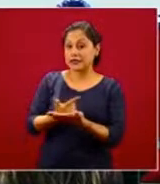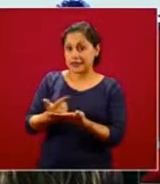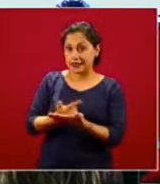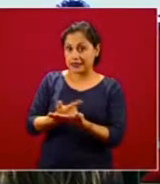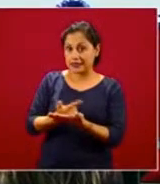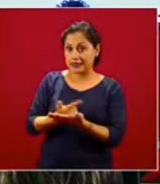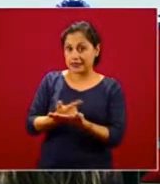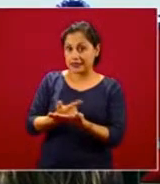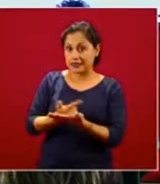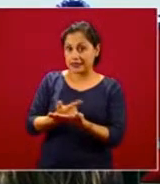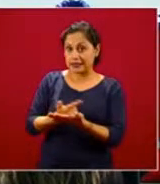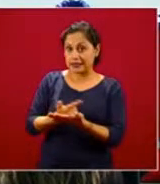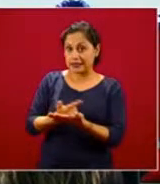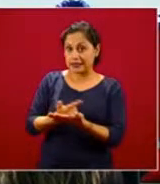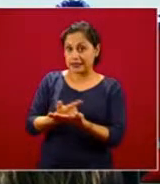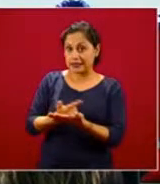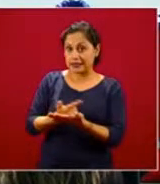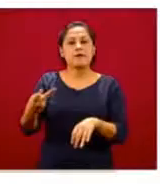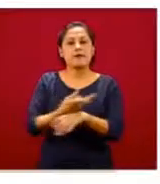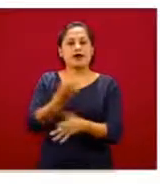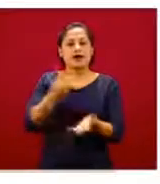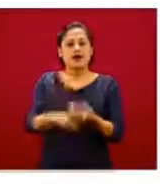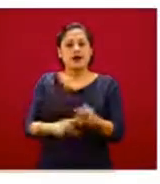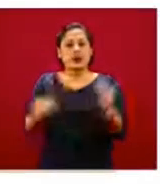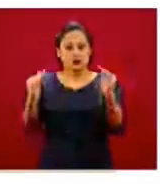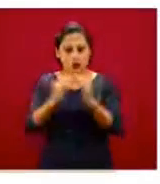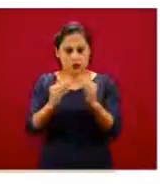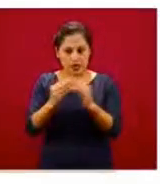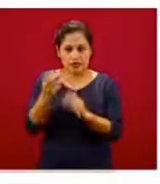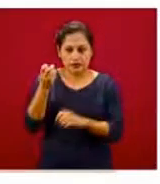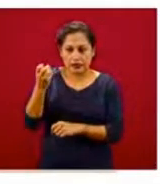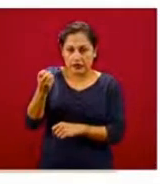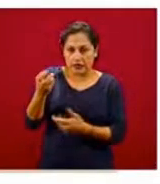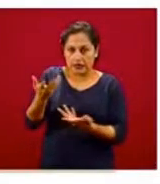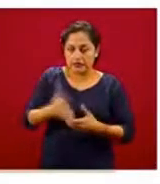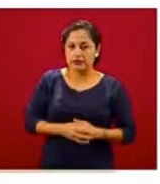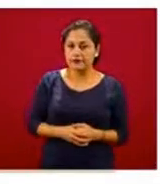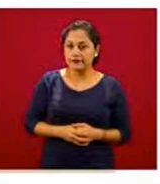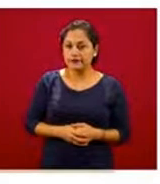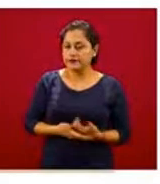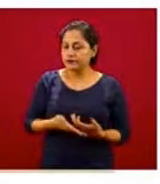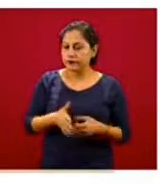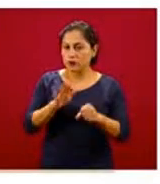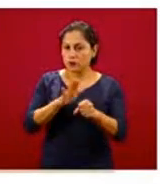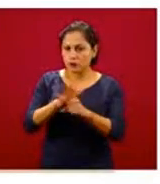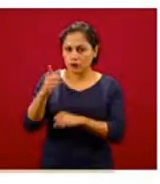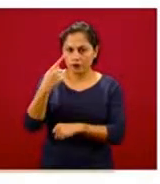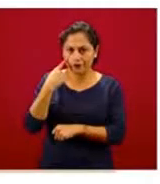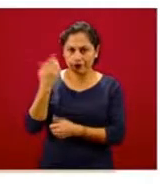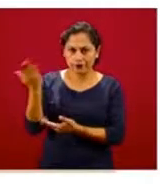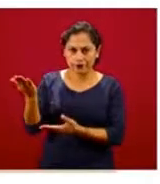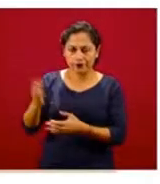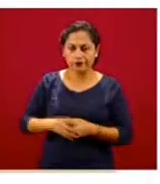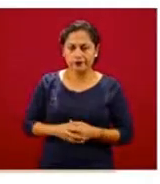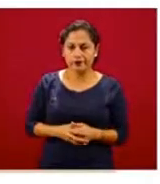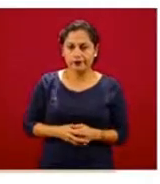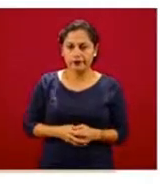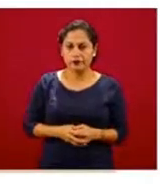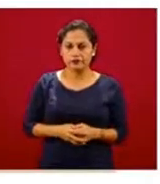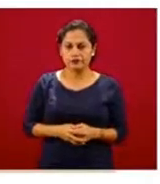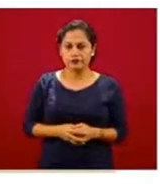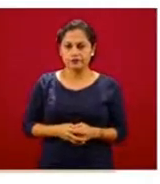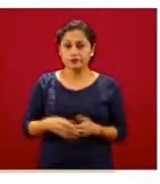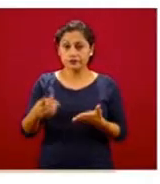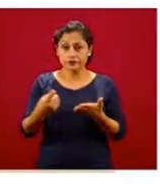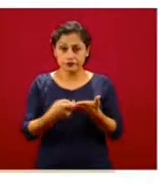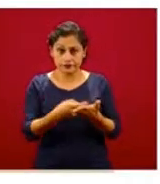areas. de a nivel As you can see in the domiciliar, y por eso blue son and estas gray bars cantidades. are the ones that have the Podemos highest ver que impact tanto because el those are control happening larvario,